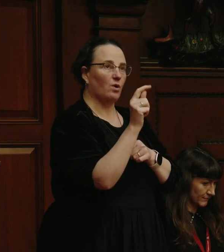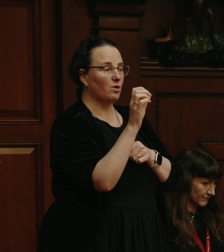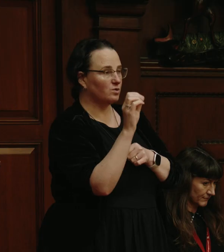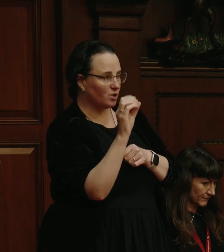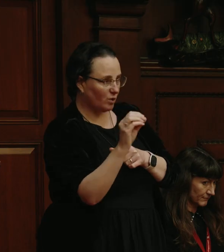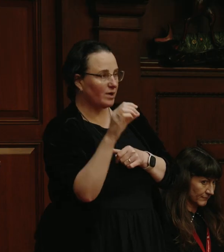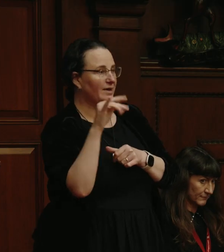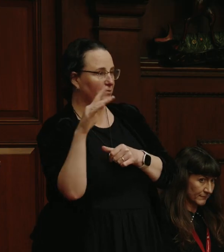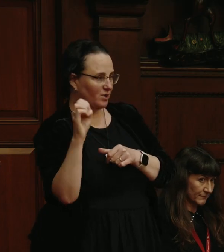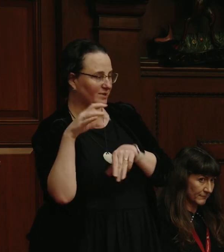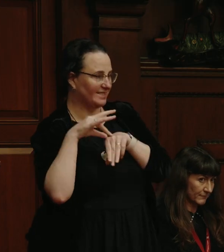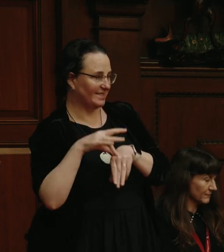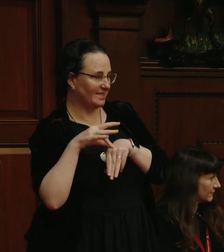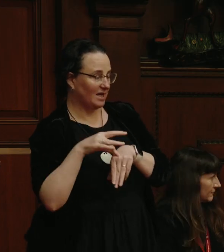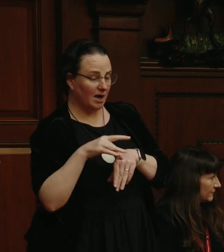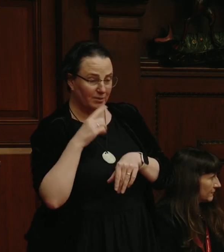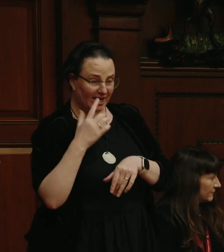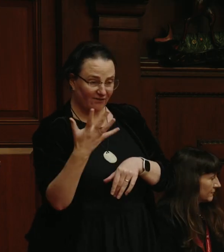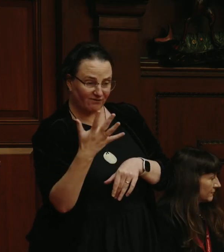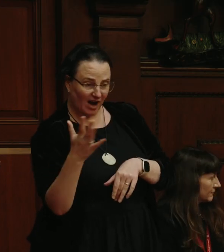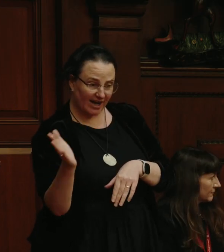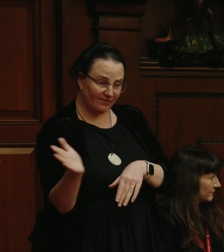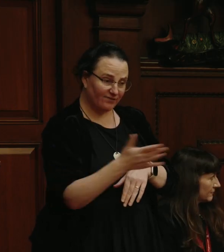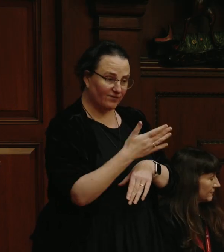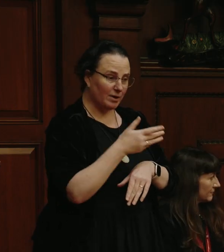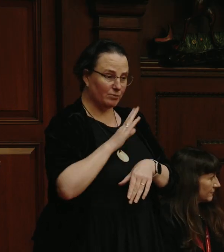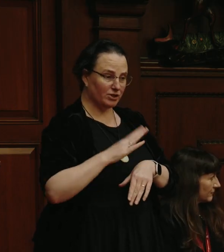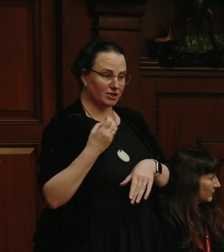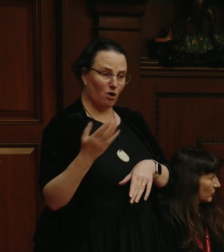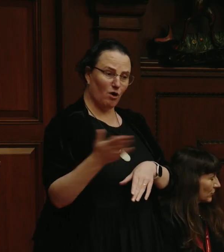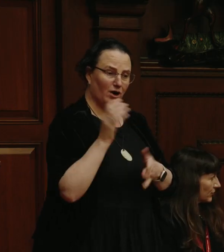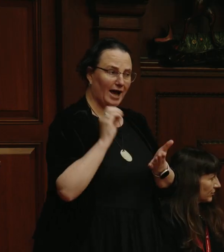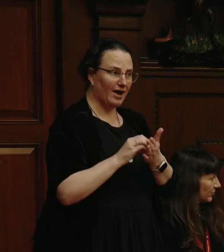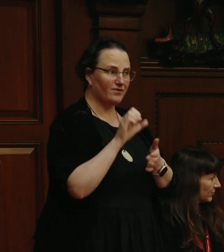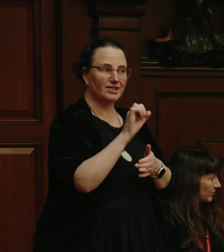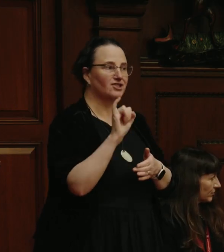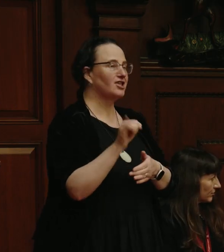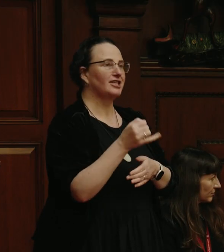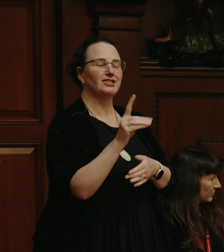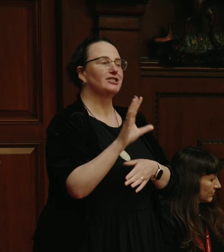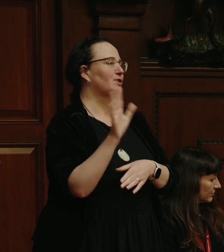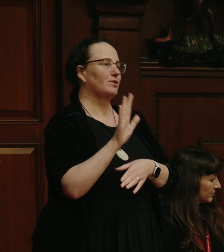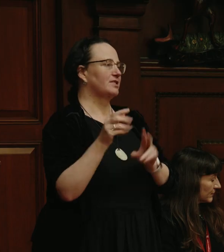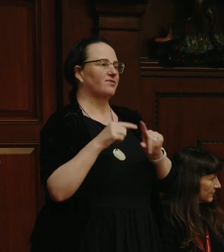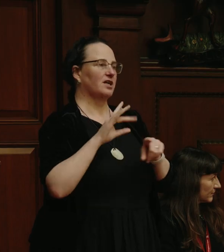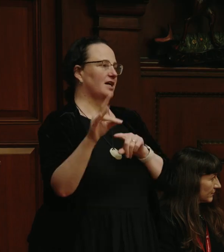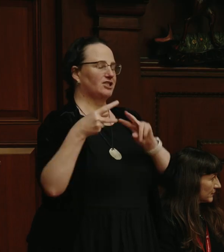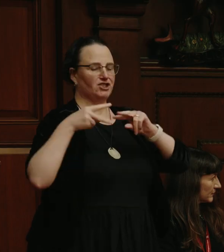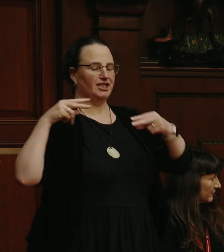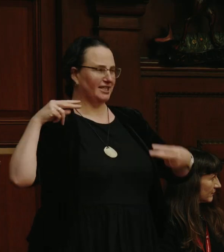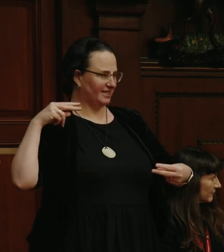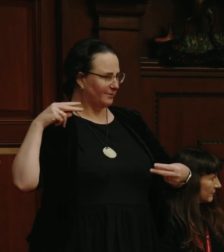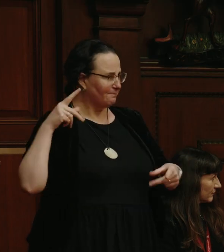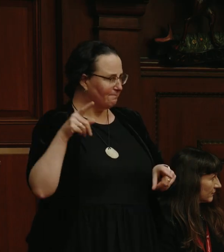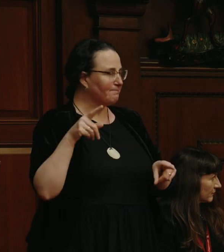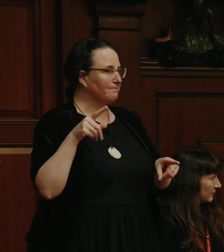but you wouldn't find like 5 siblings all together all having Sjögren's, because it's a different type of genetic signal. Just